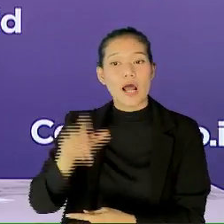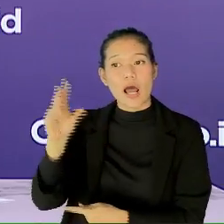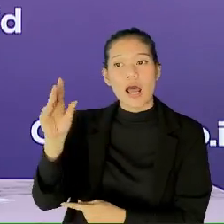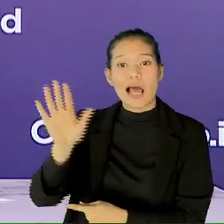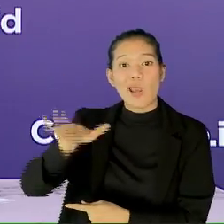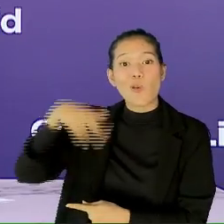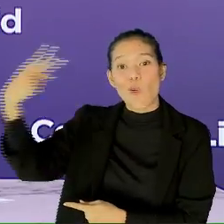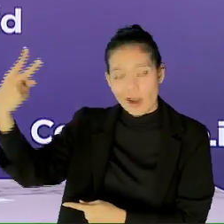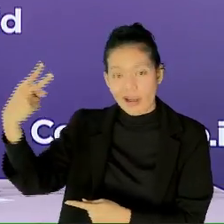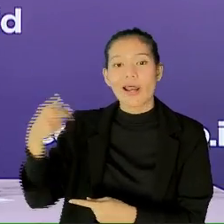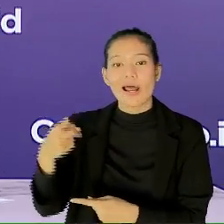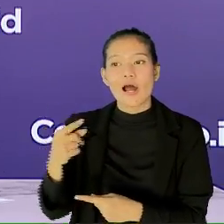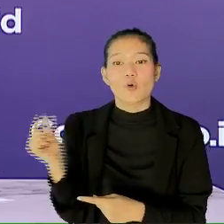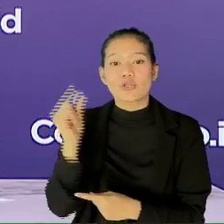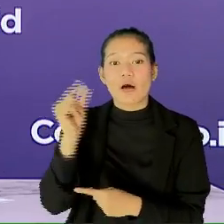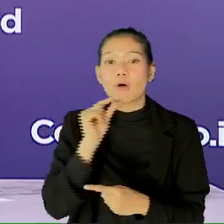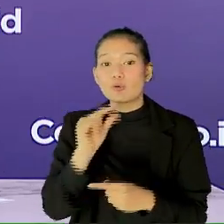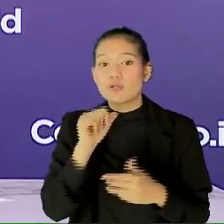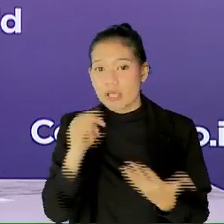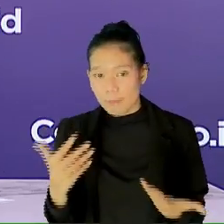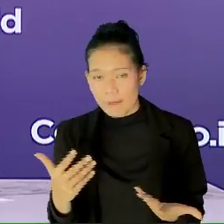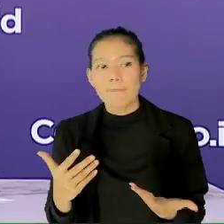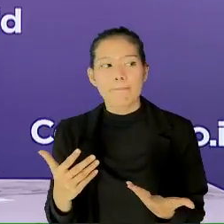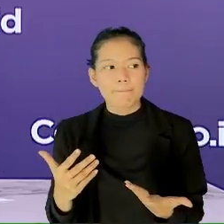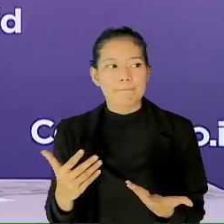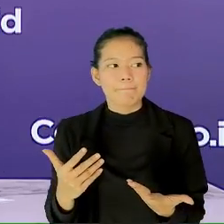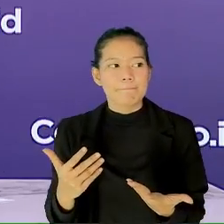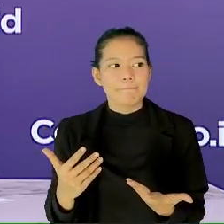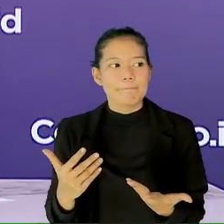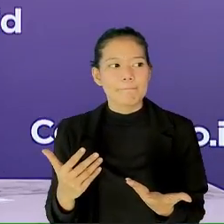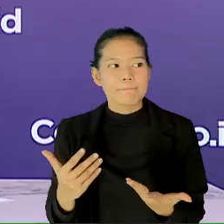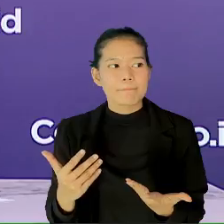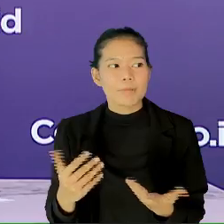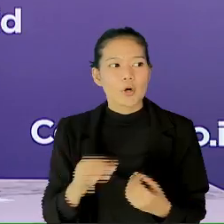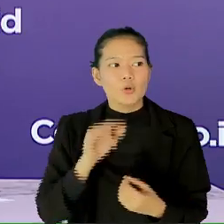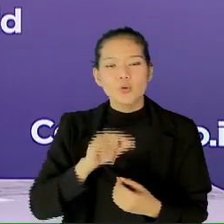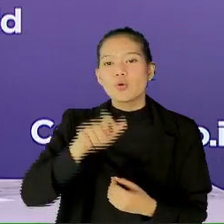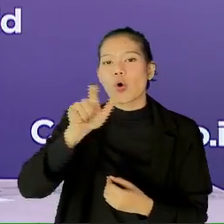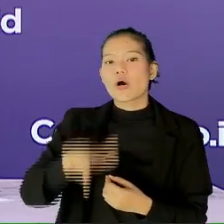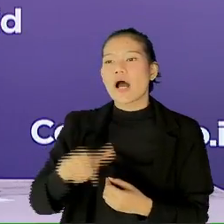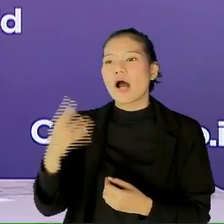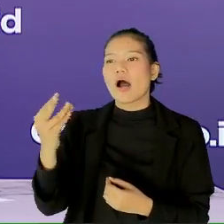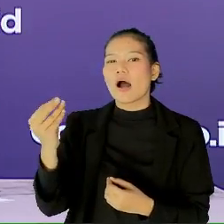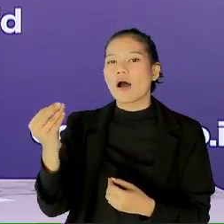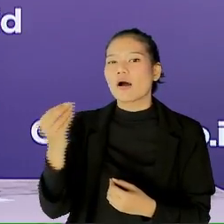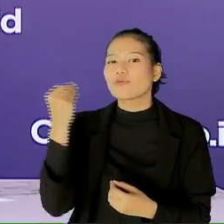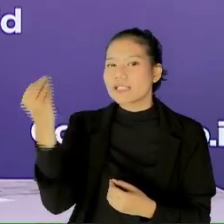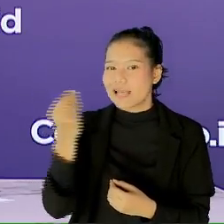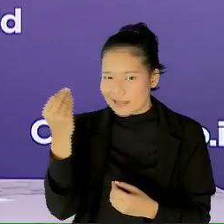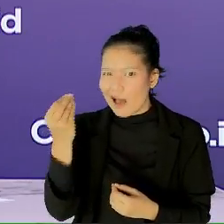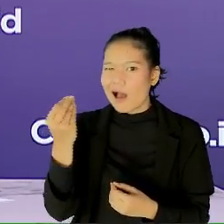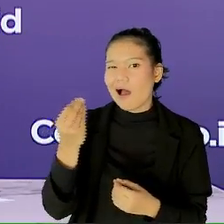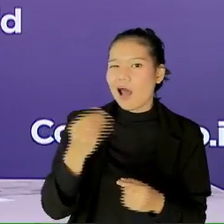are prioritized for those who carry out domestic and international travel or mobility.